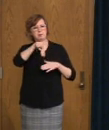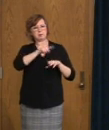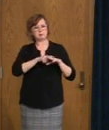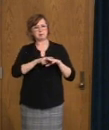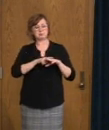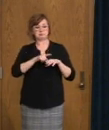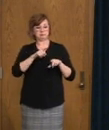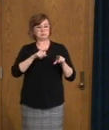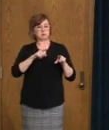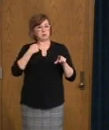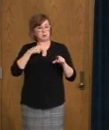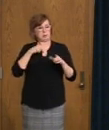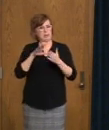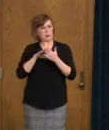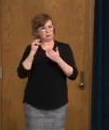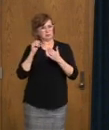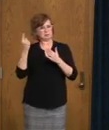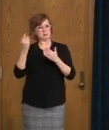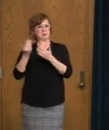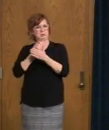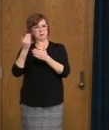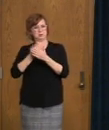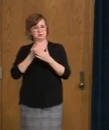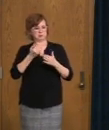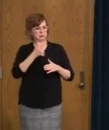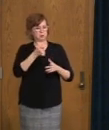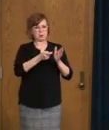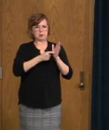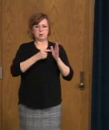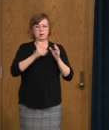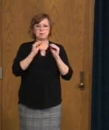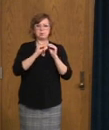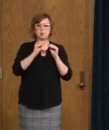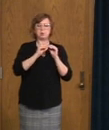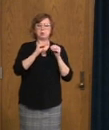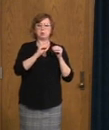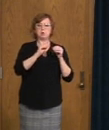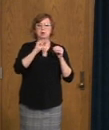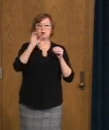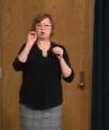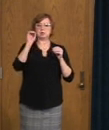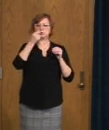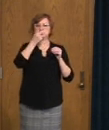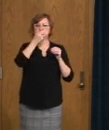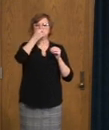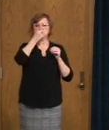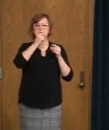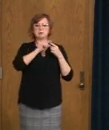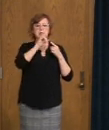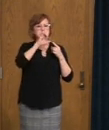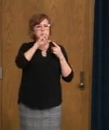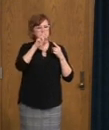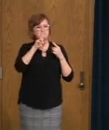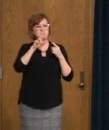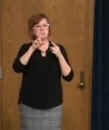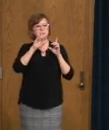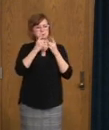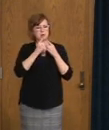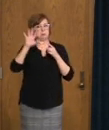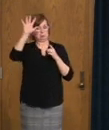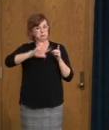did plan for oxygen requirement increases in ICUs at tertiary and regional hospitals across the province and have done a